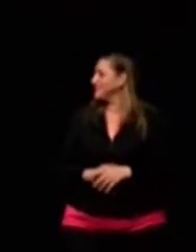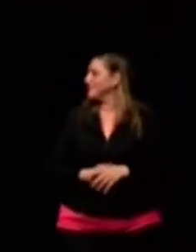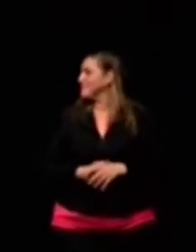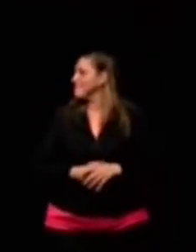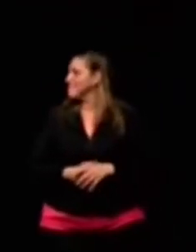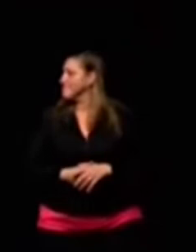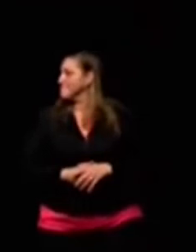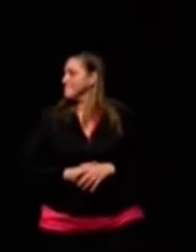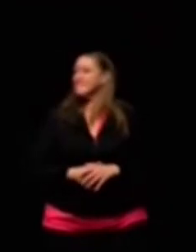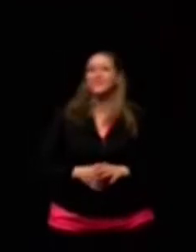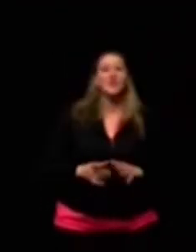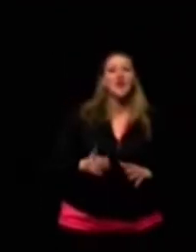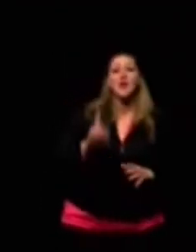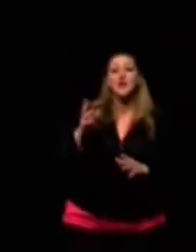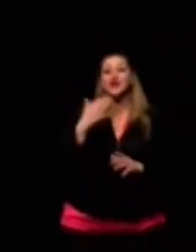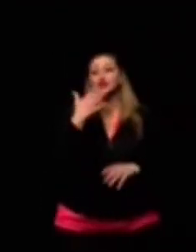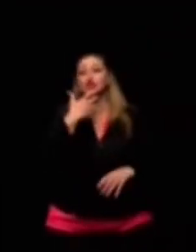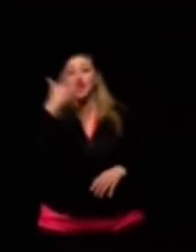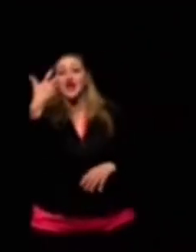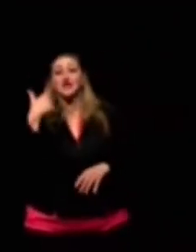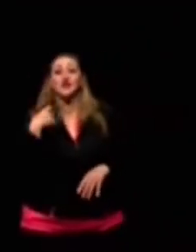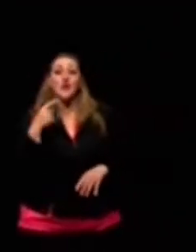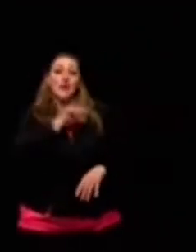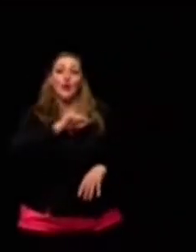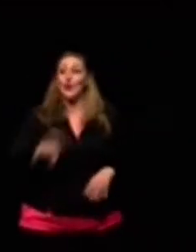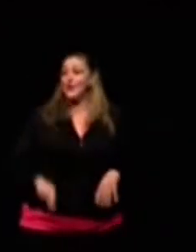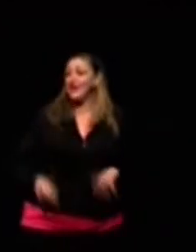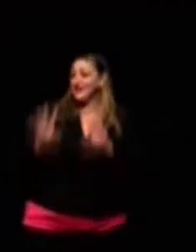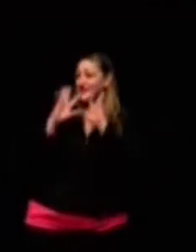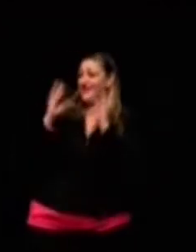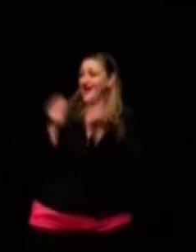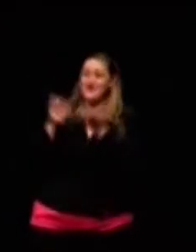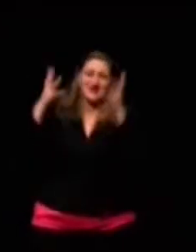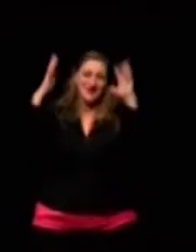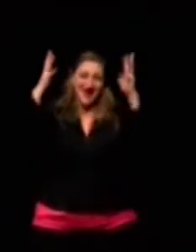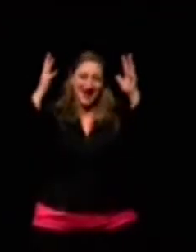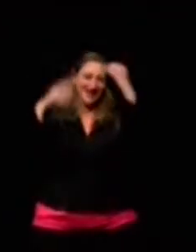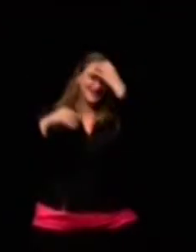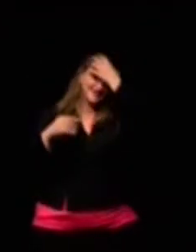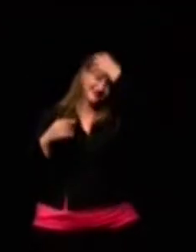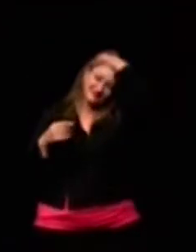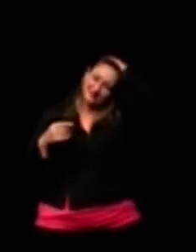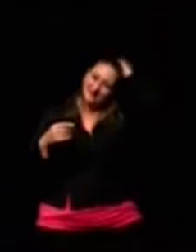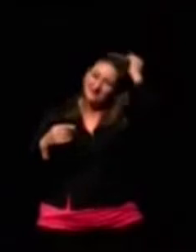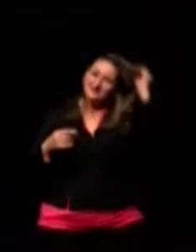And a big shout out to my Queens family. Woo!